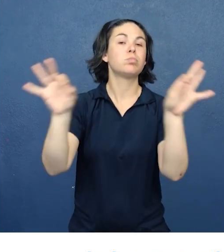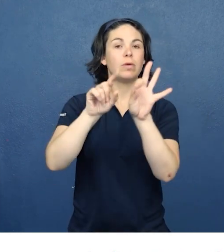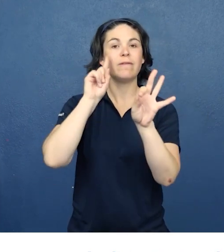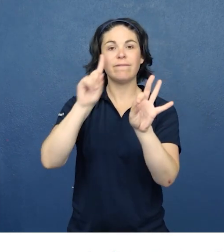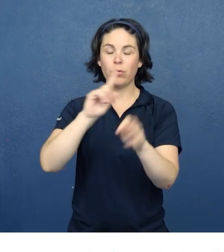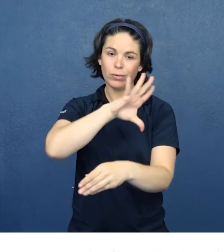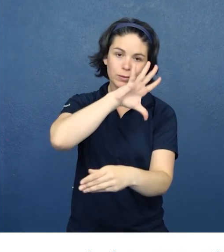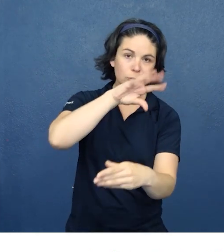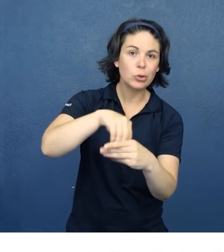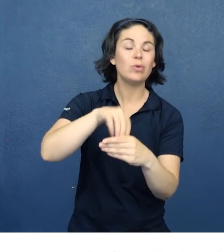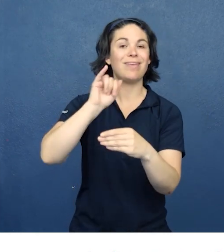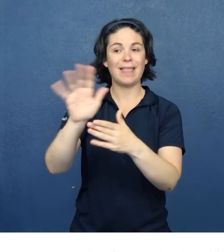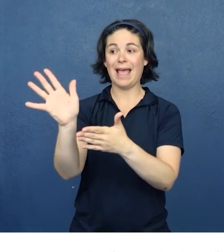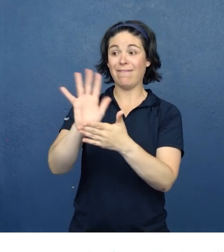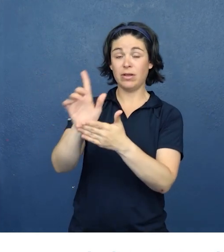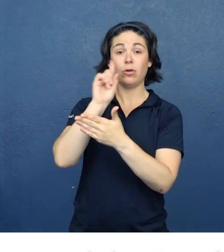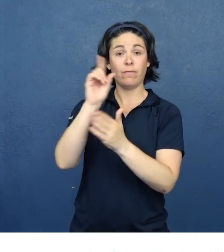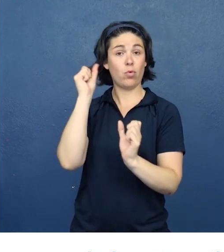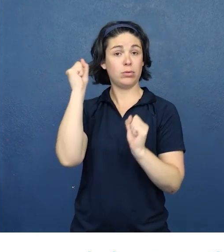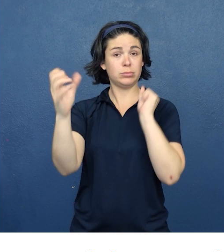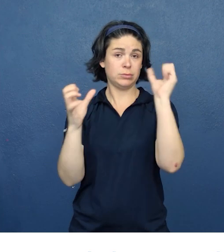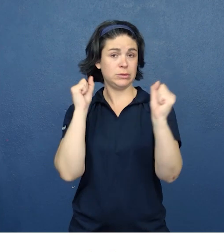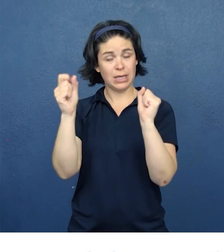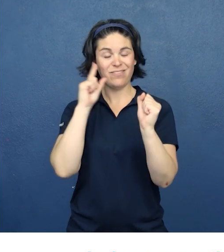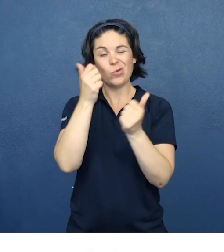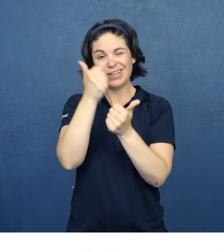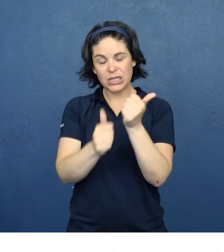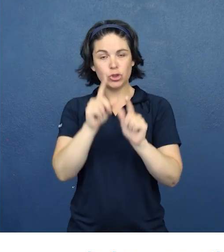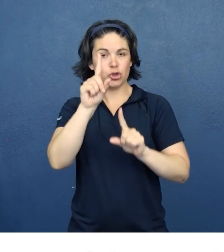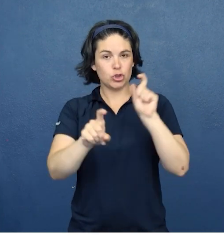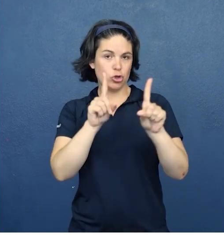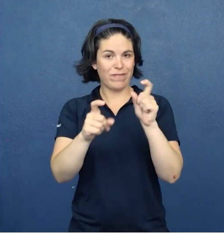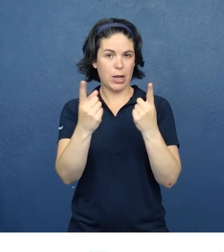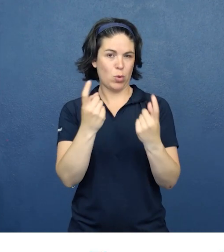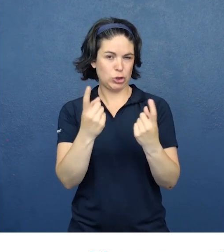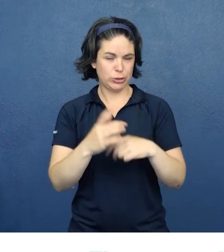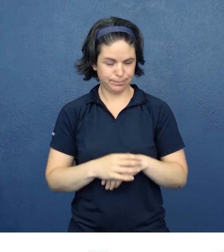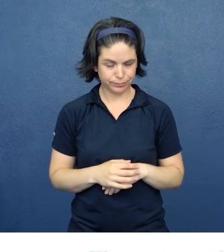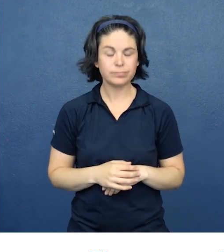corresponding ASL videos for each of the survey questions.